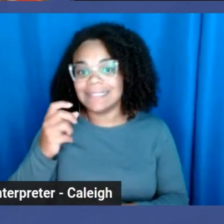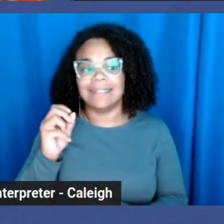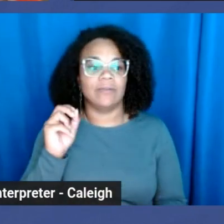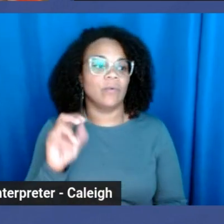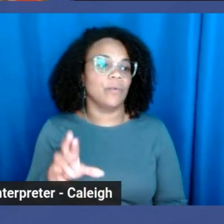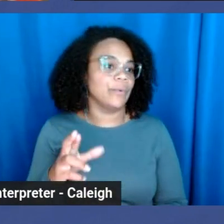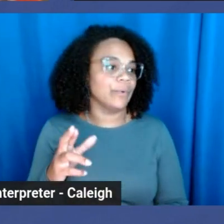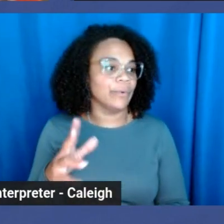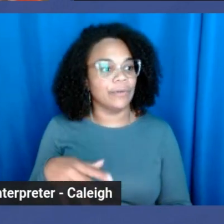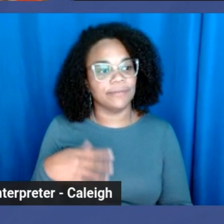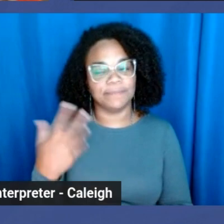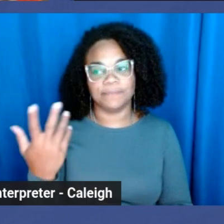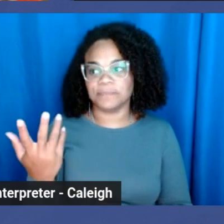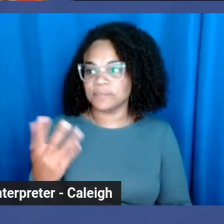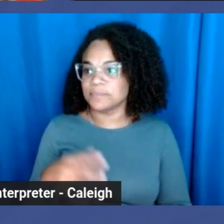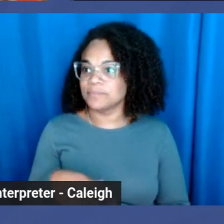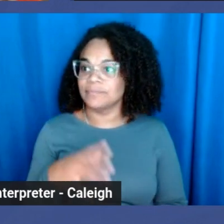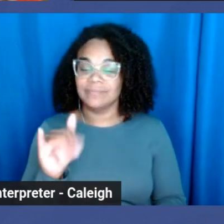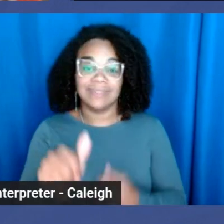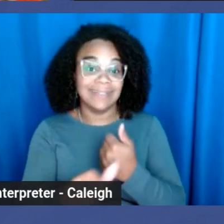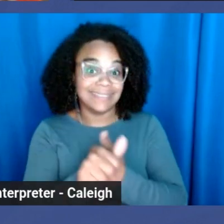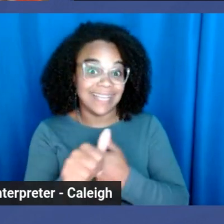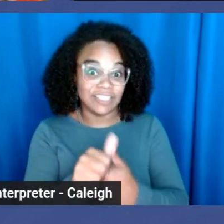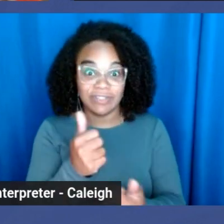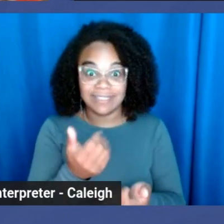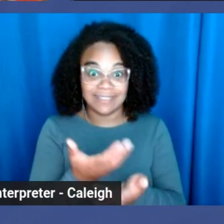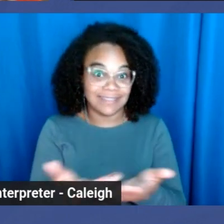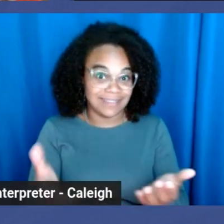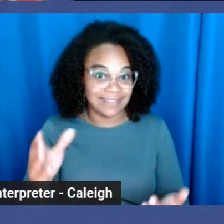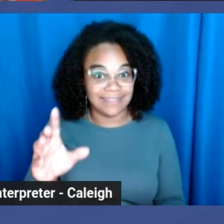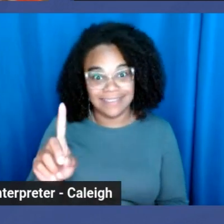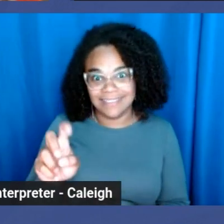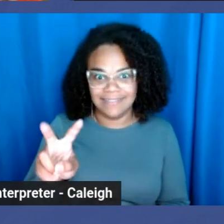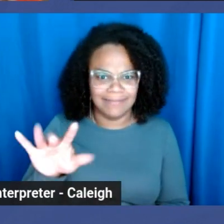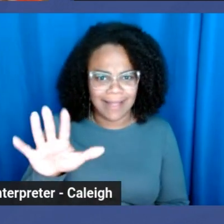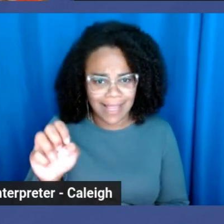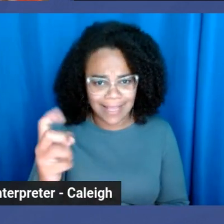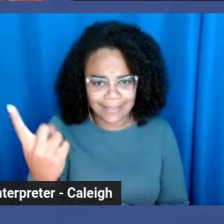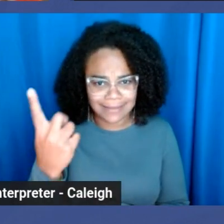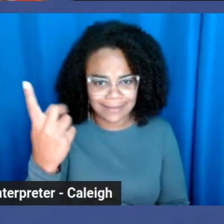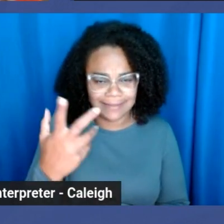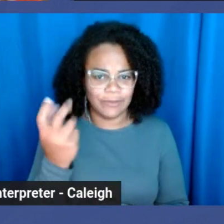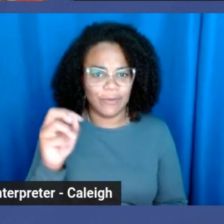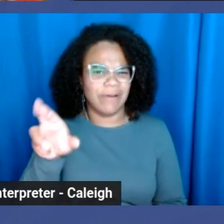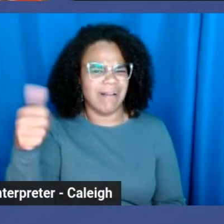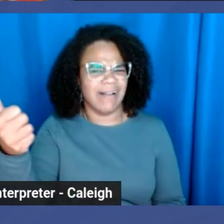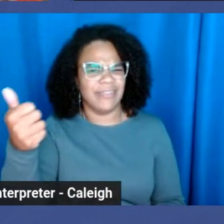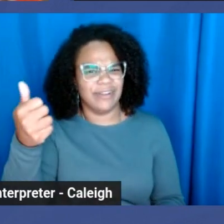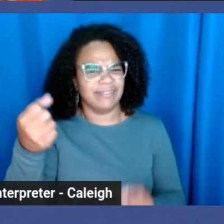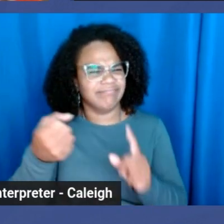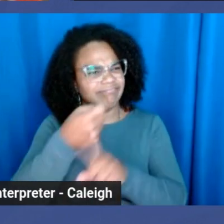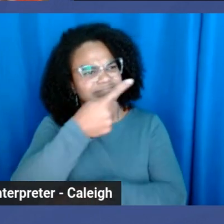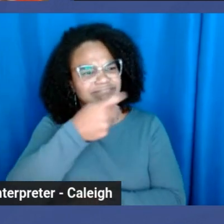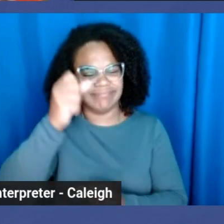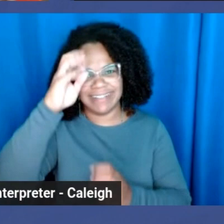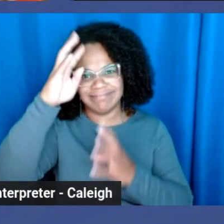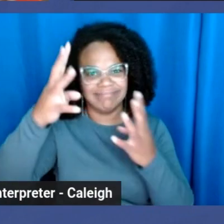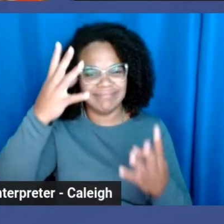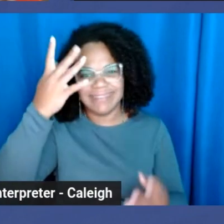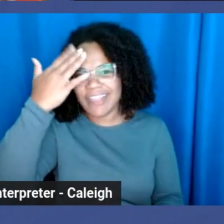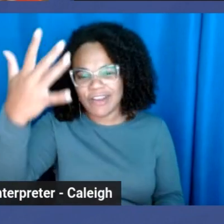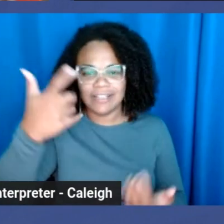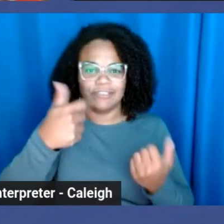a dangerous device, or other kind of novel theories to try to force